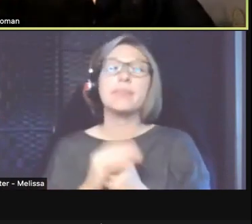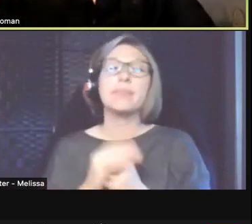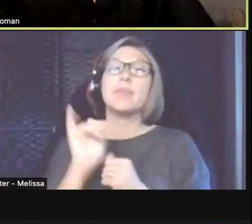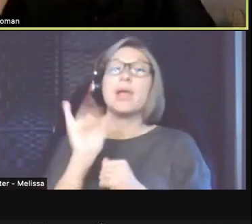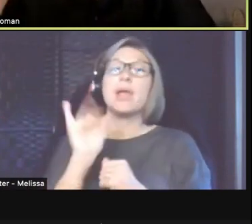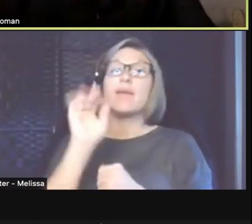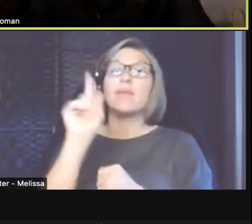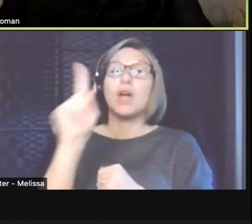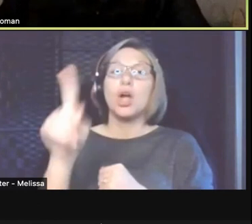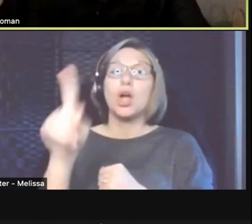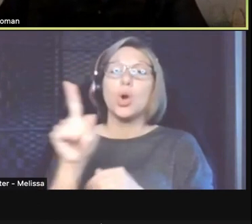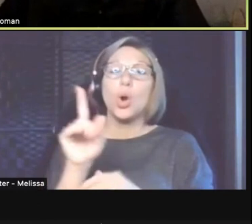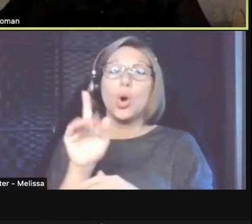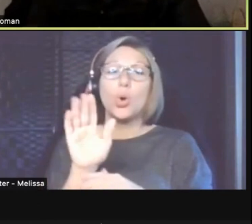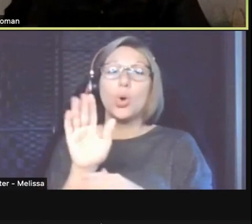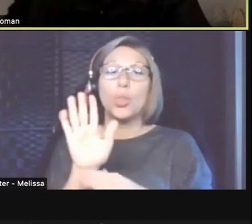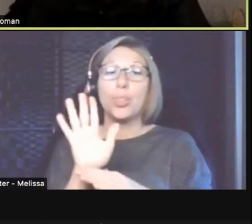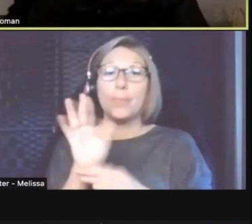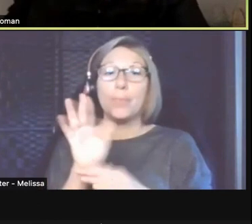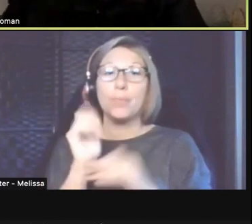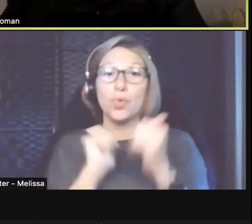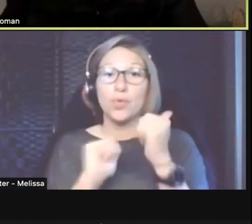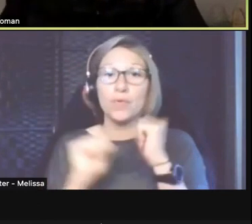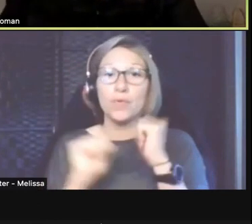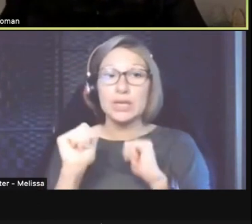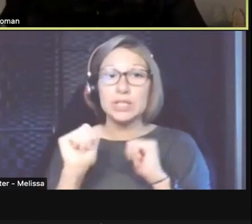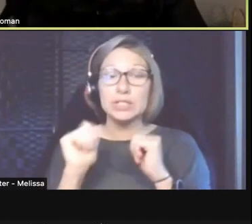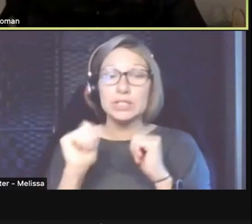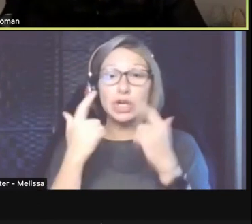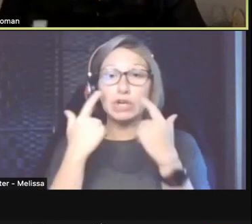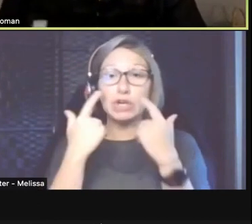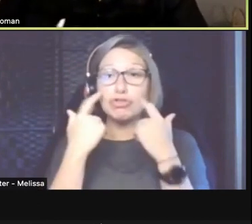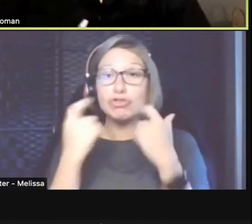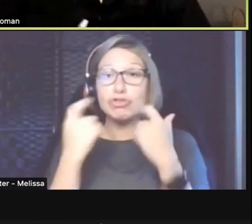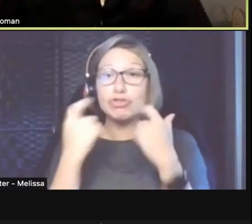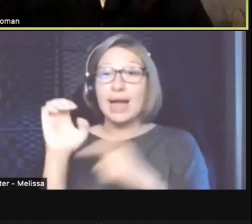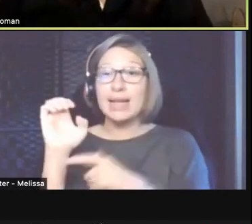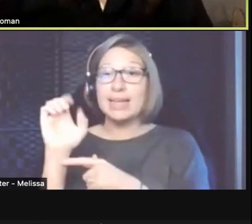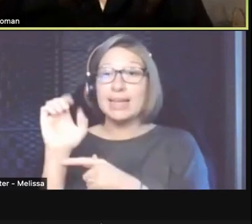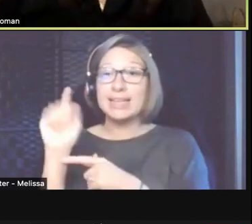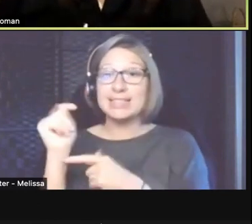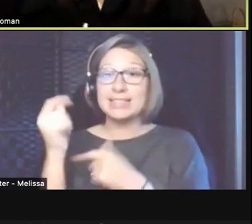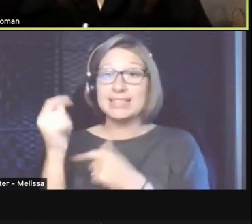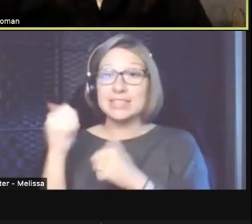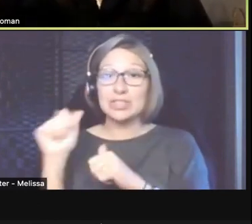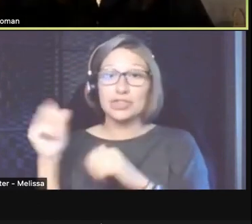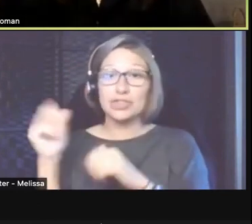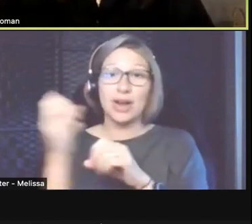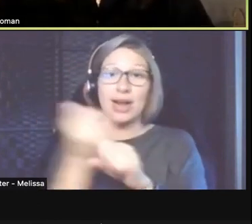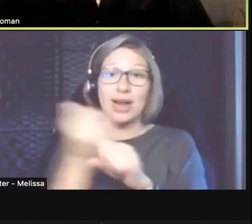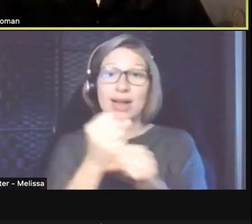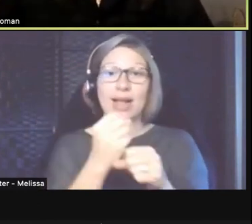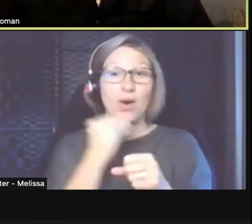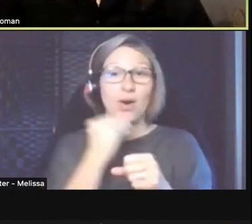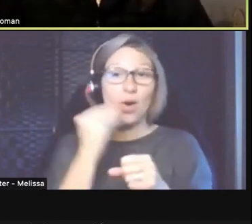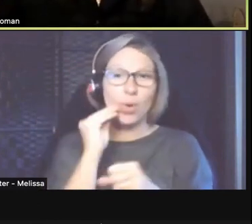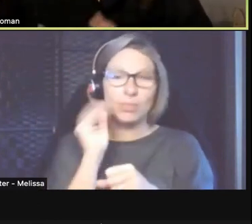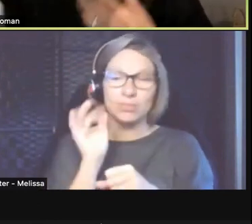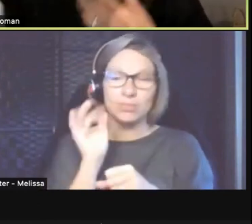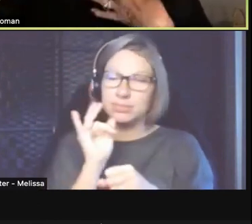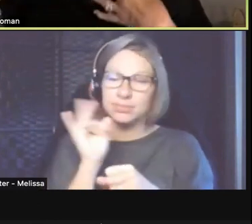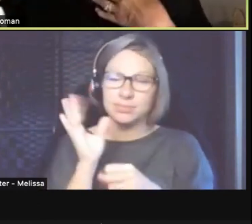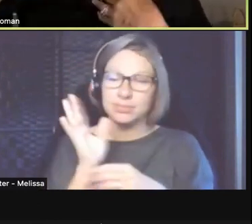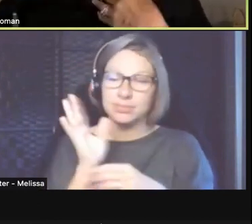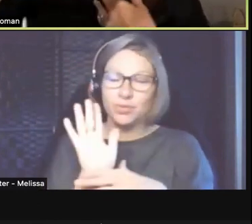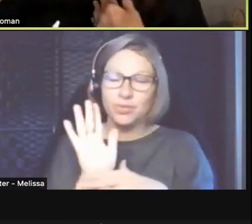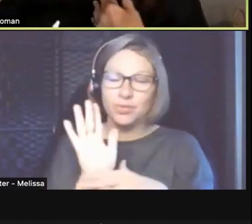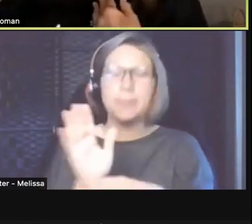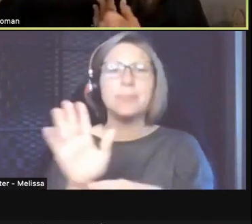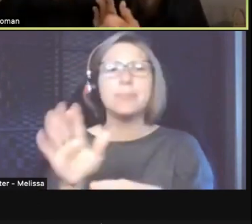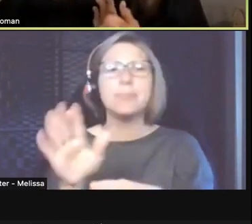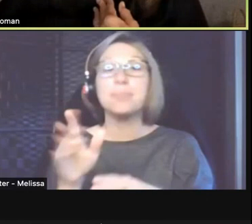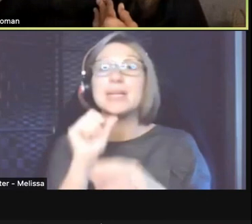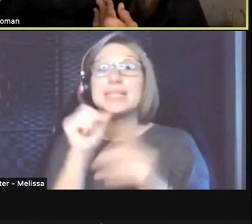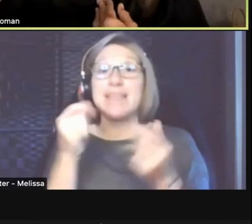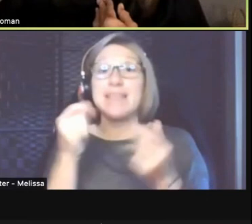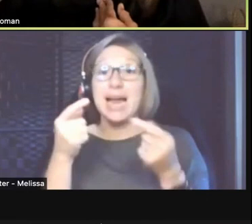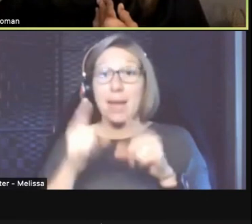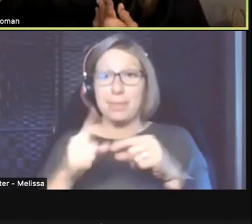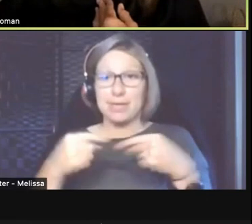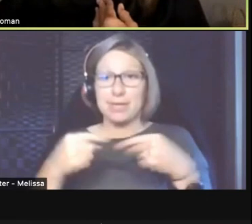and cry when ET is flying to, trying to get home, it's just like the worst movie I ever saw. It's not happening to